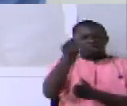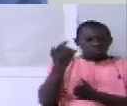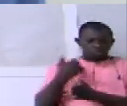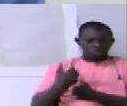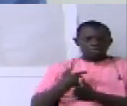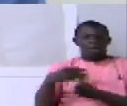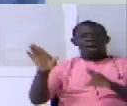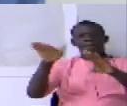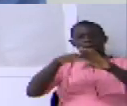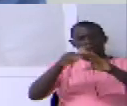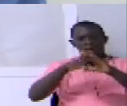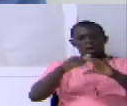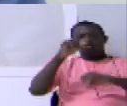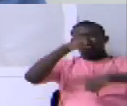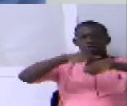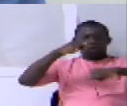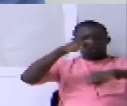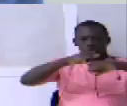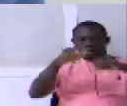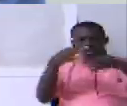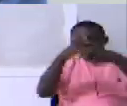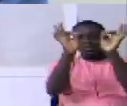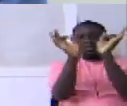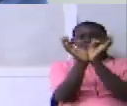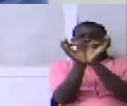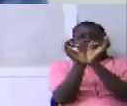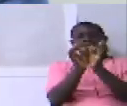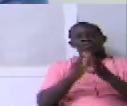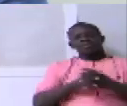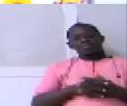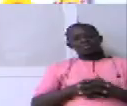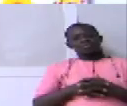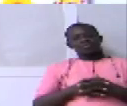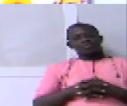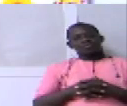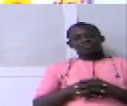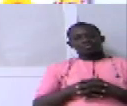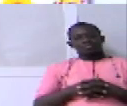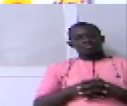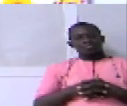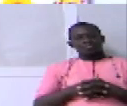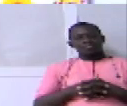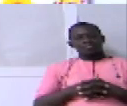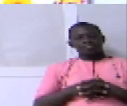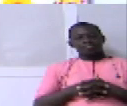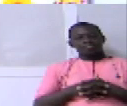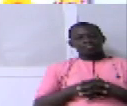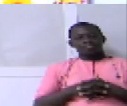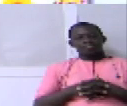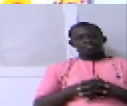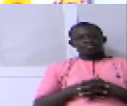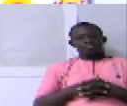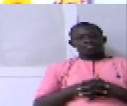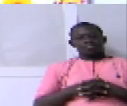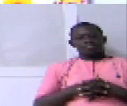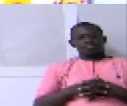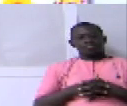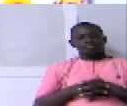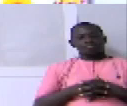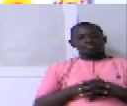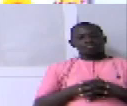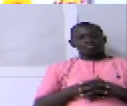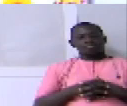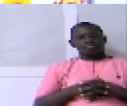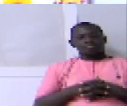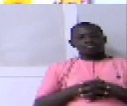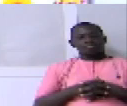Nyim fotale ko molle sotata menu be kaso kono je doku lalu. Ite fango Ijame aning